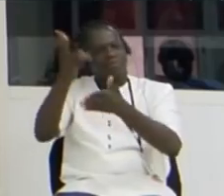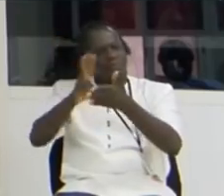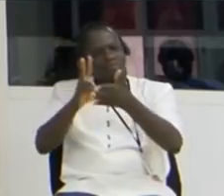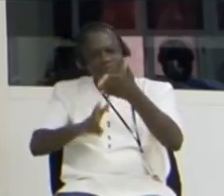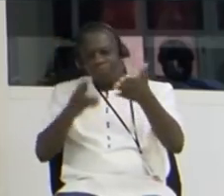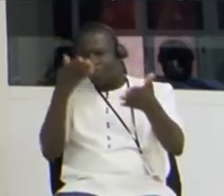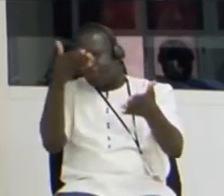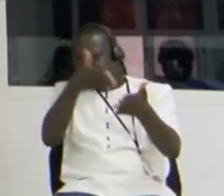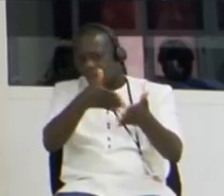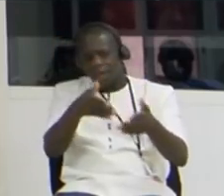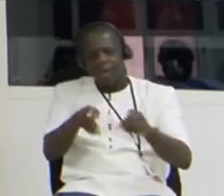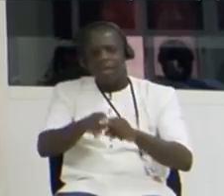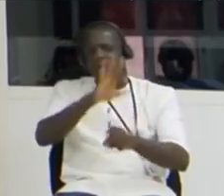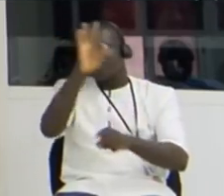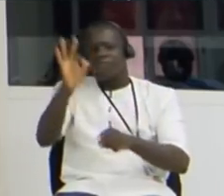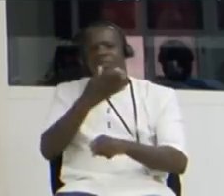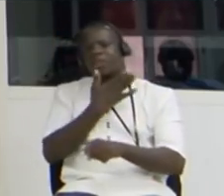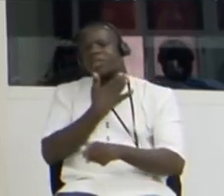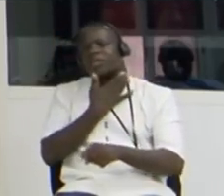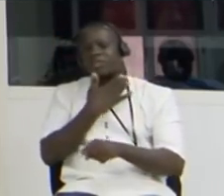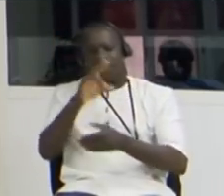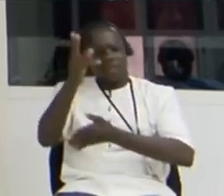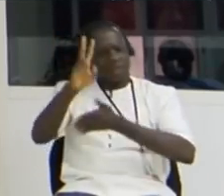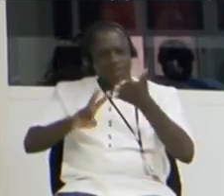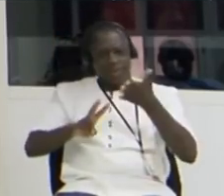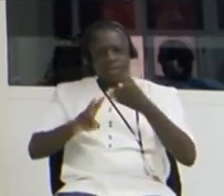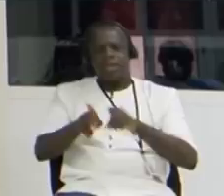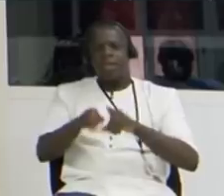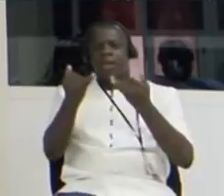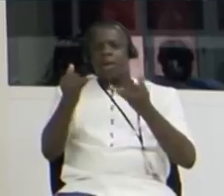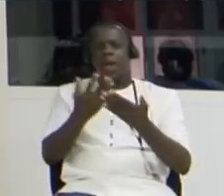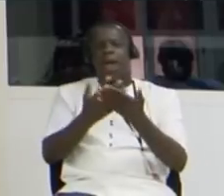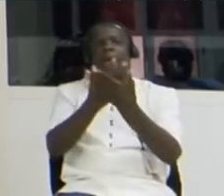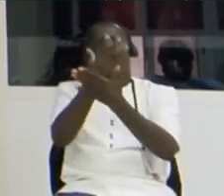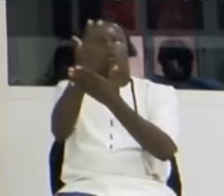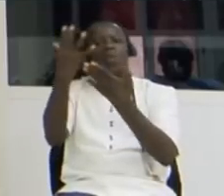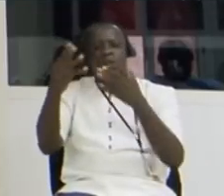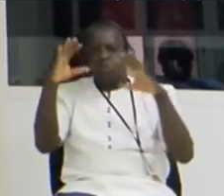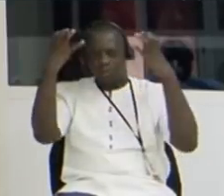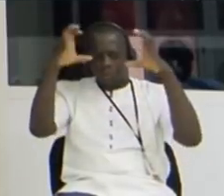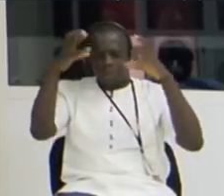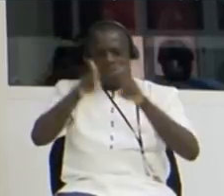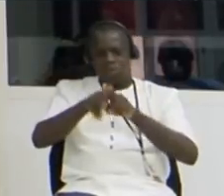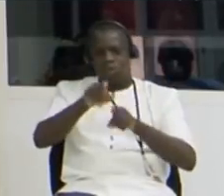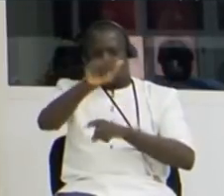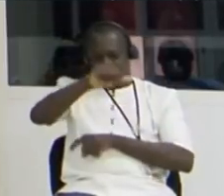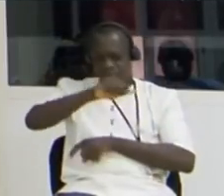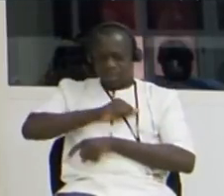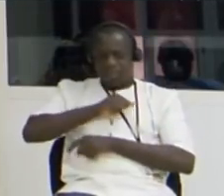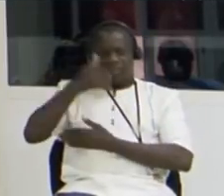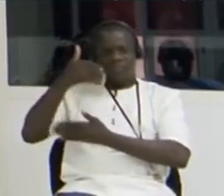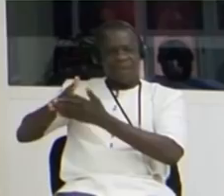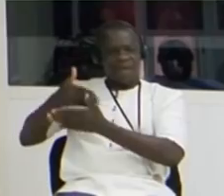of abuse or harassment did you record during that period? Just approximately, if you can remember.